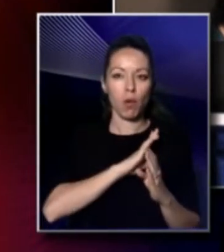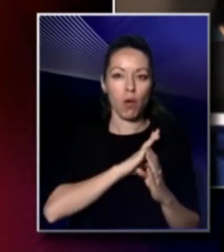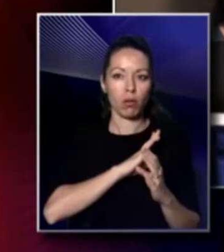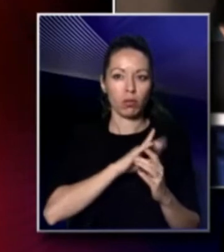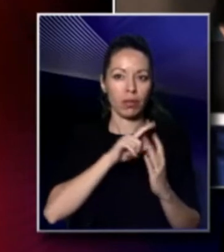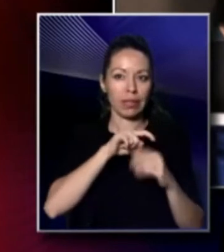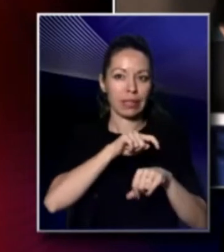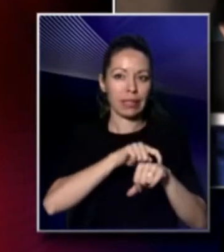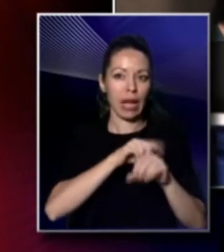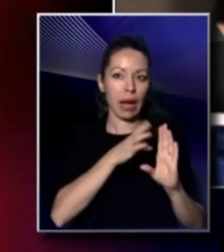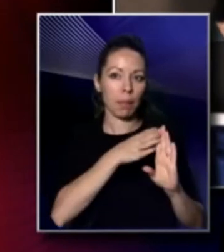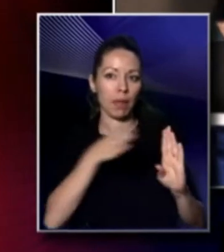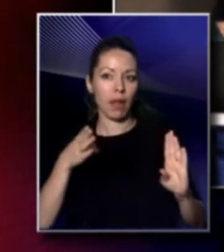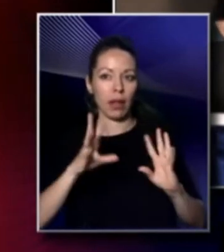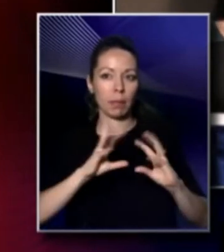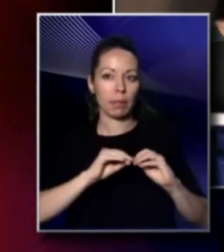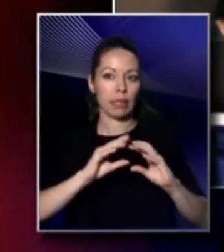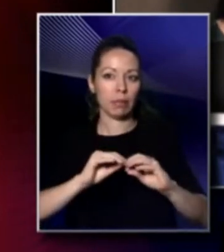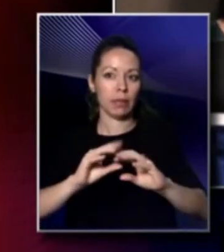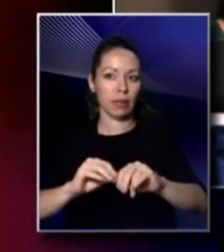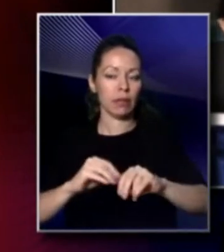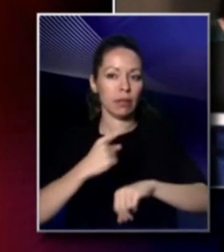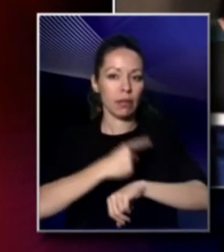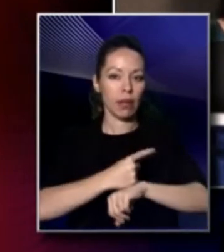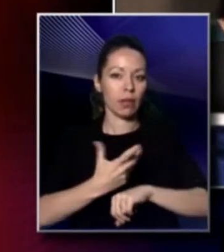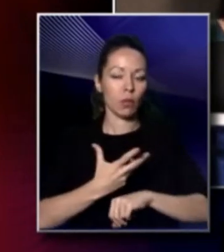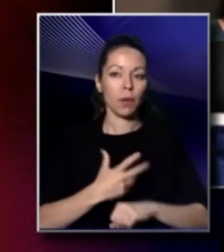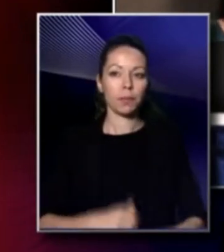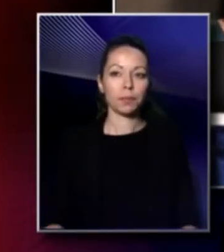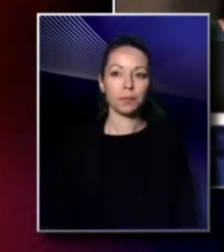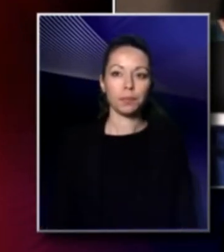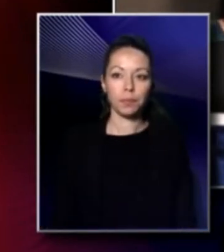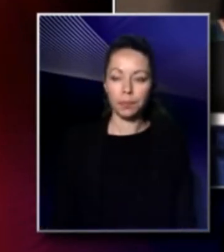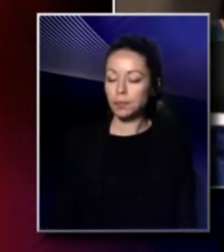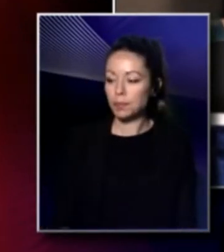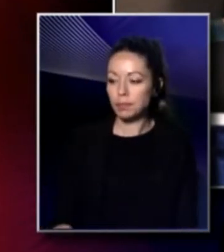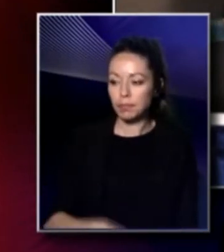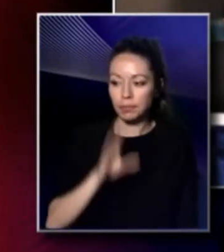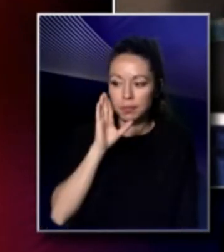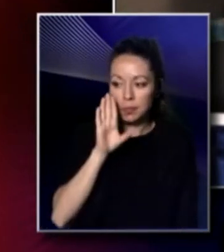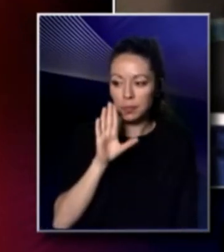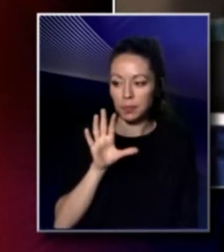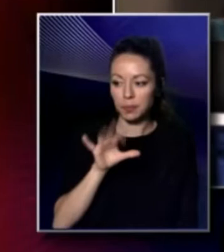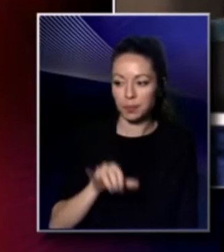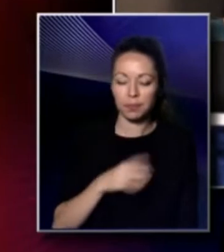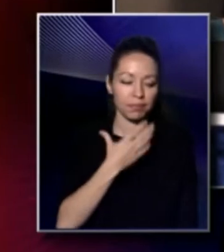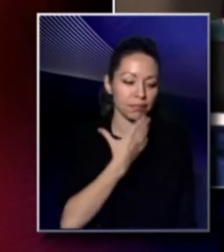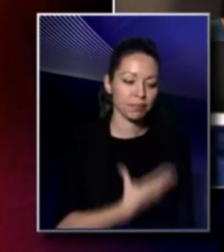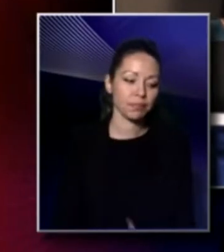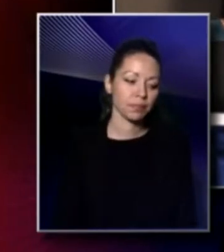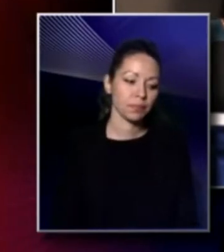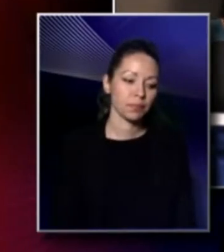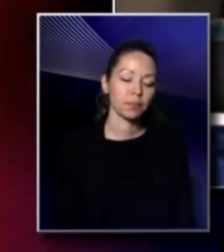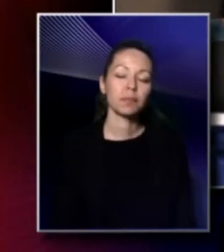What the timeline is and what the meeting dates are. Be happy to do that. Thank you.